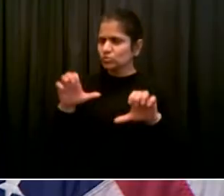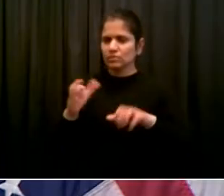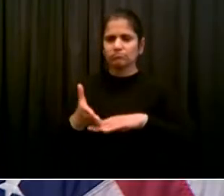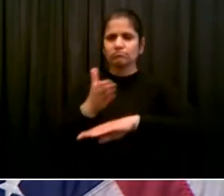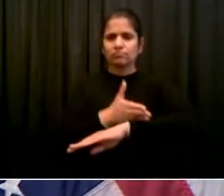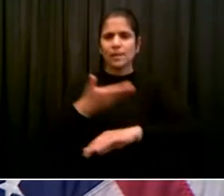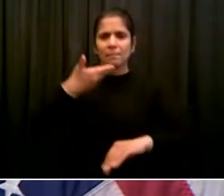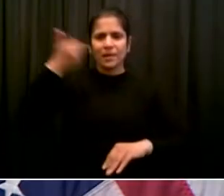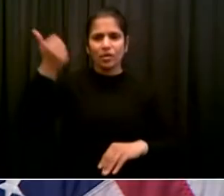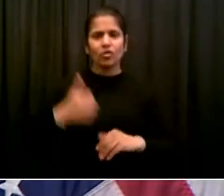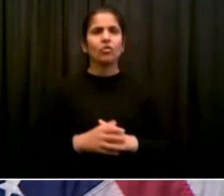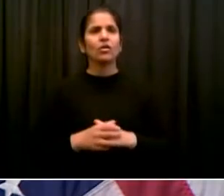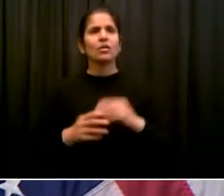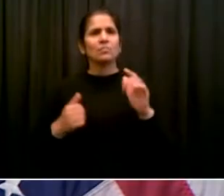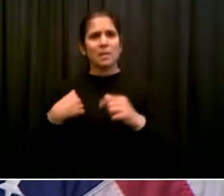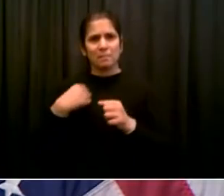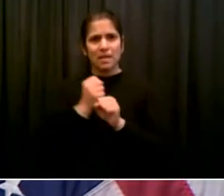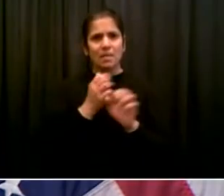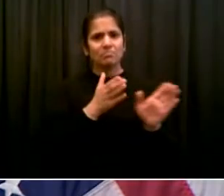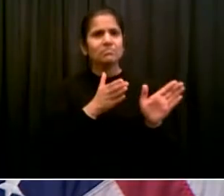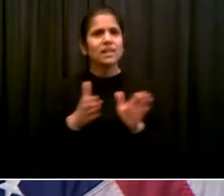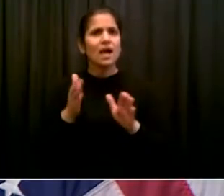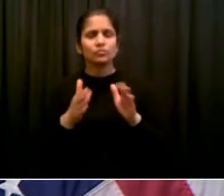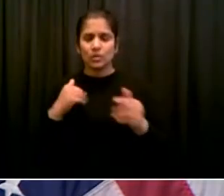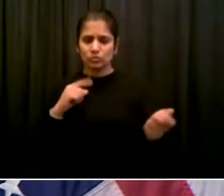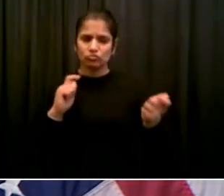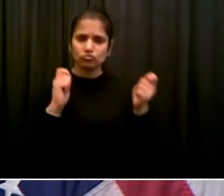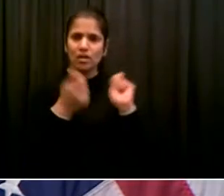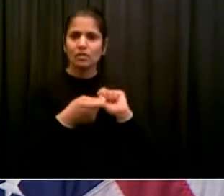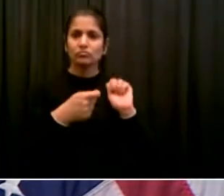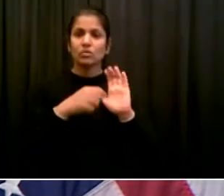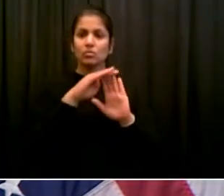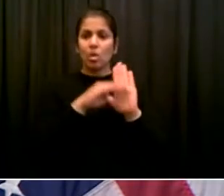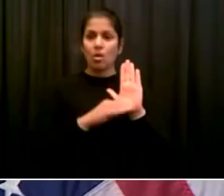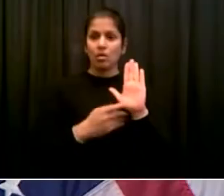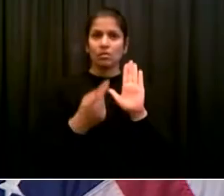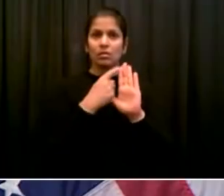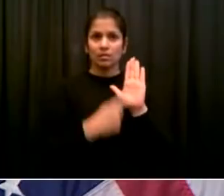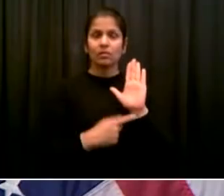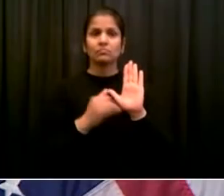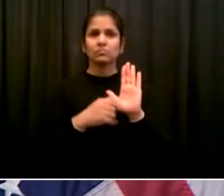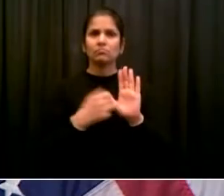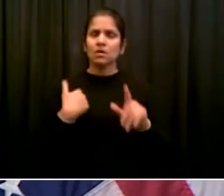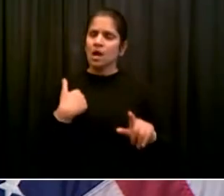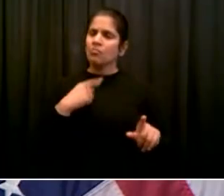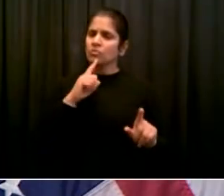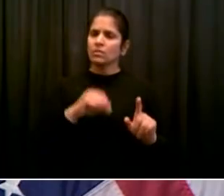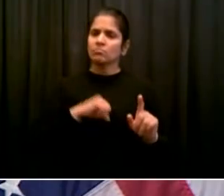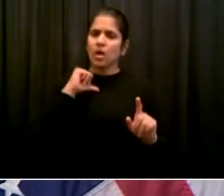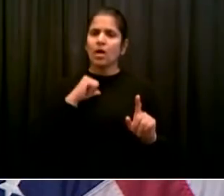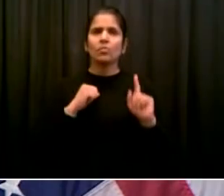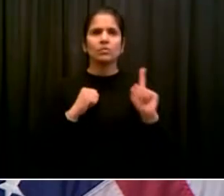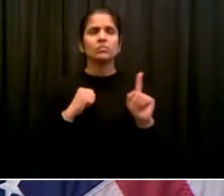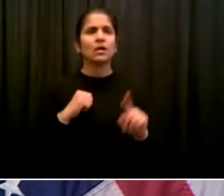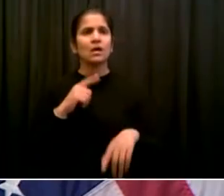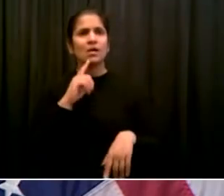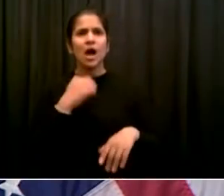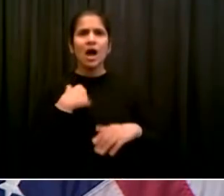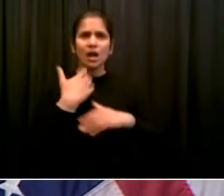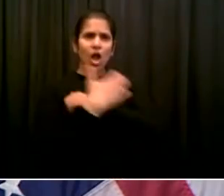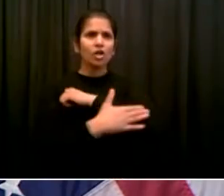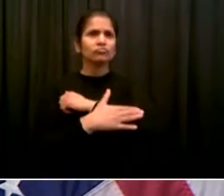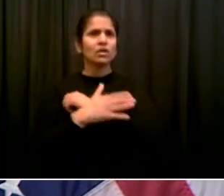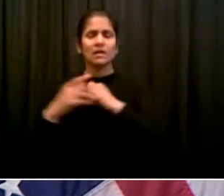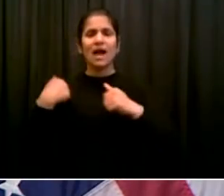We're proud of what we do. We're proud that we've reformed continuously and look across the country to be the best police department in the world, and I